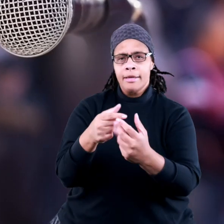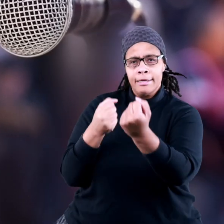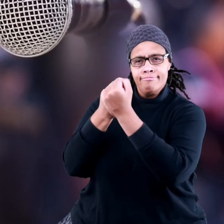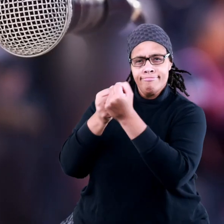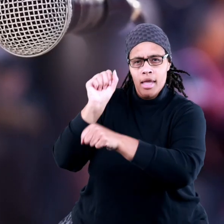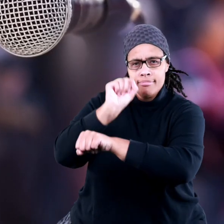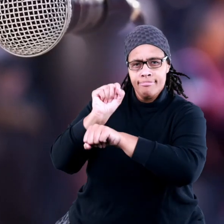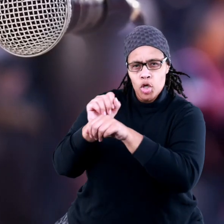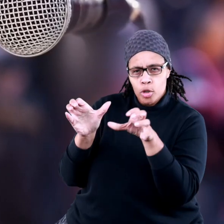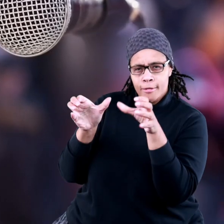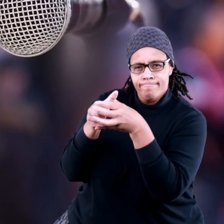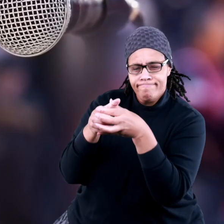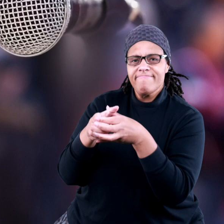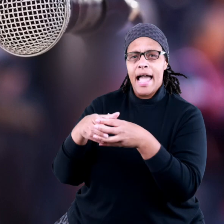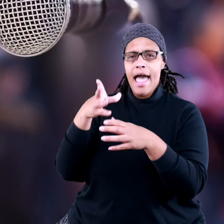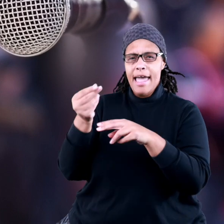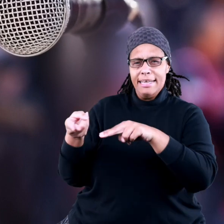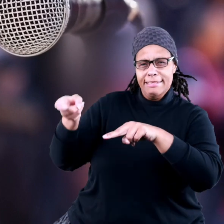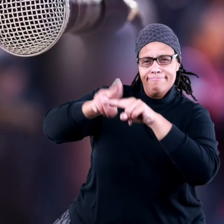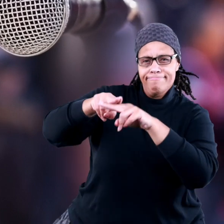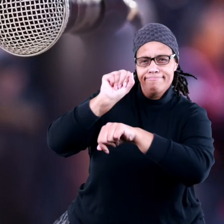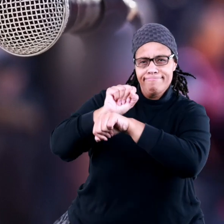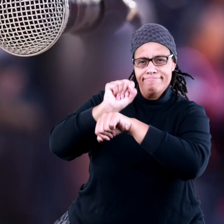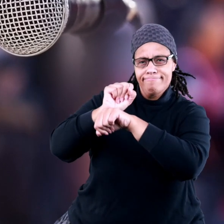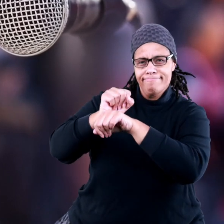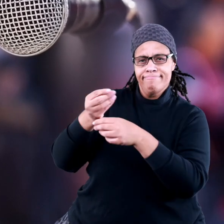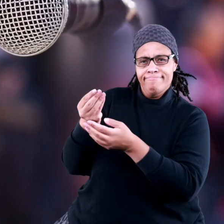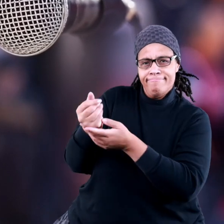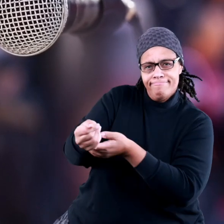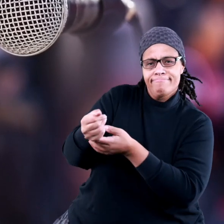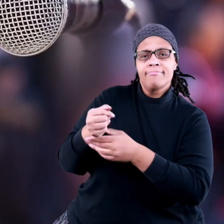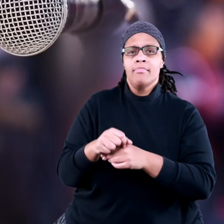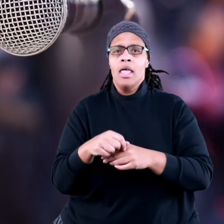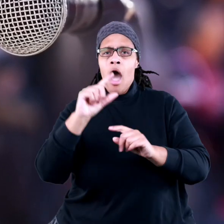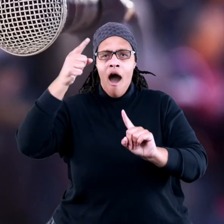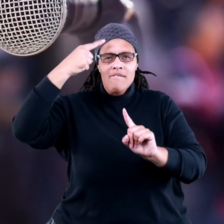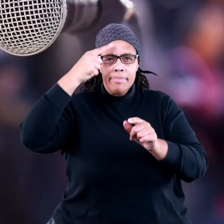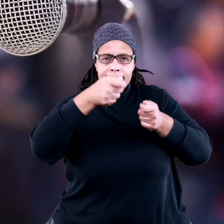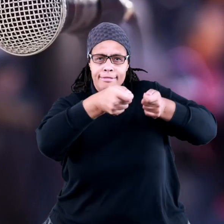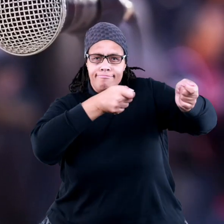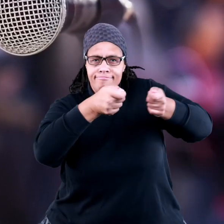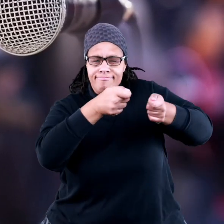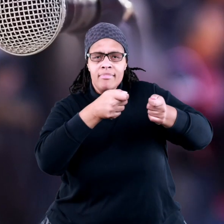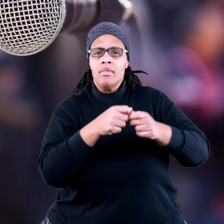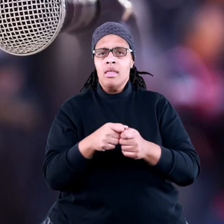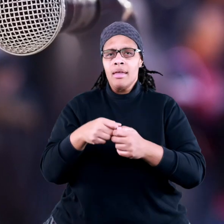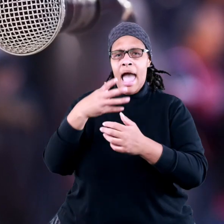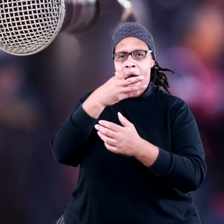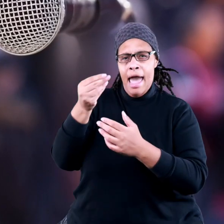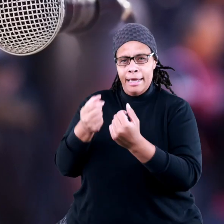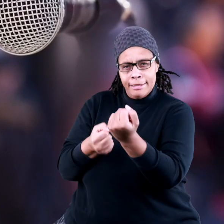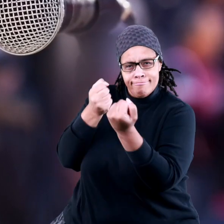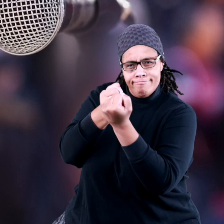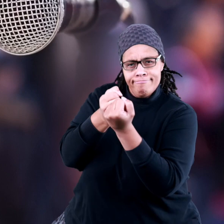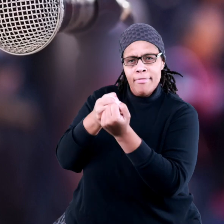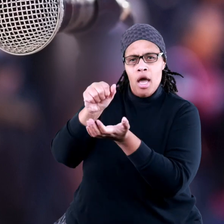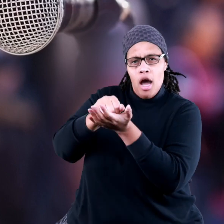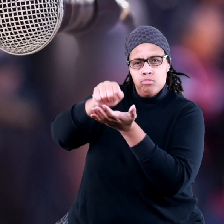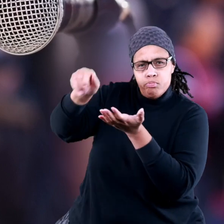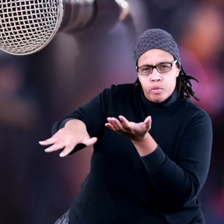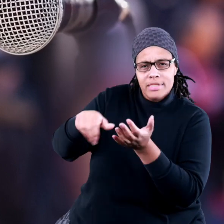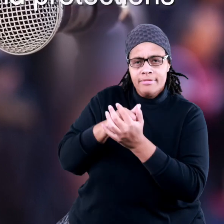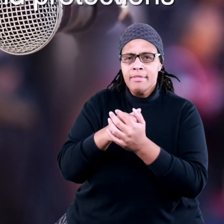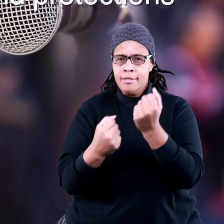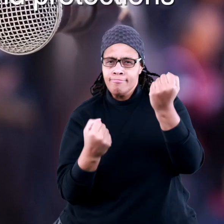labor unions and a higher minimum wage, government regulation of corporations, pro-choice regarding